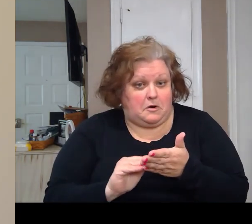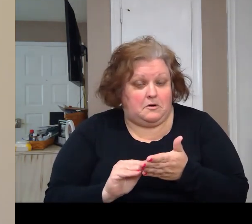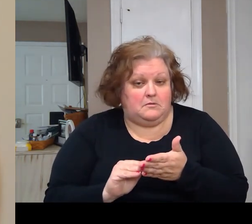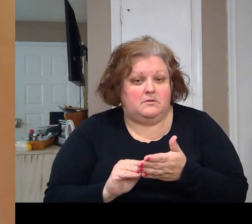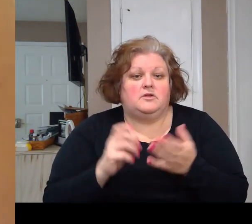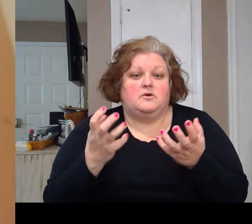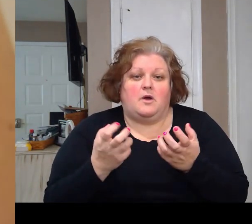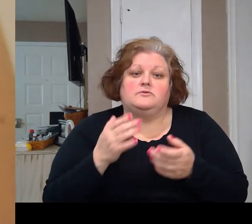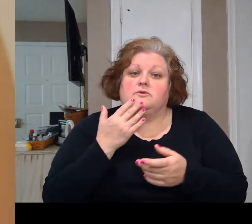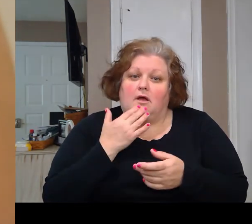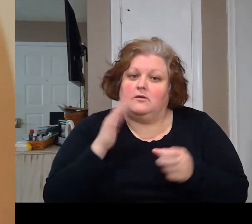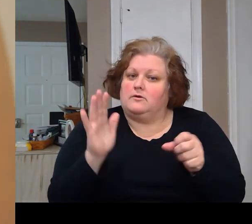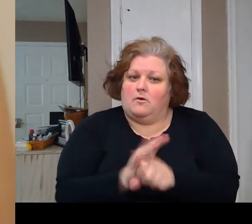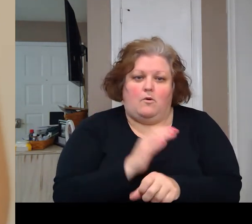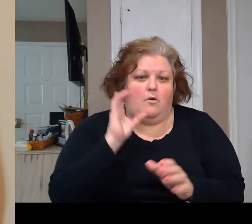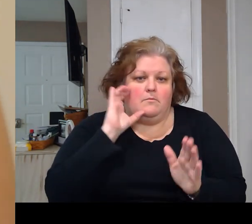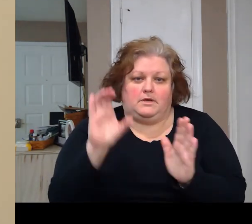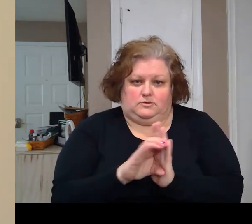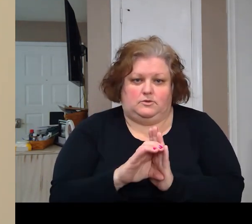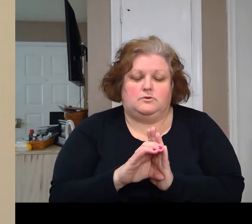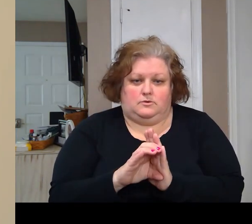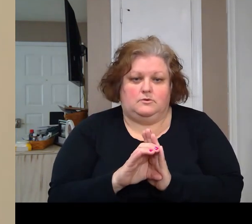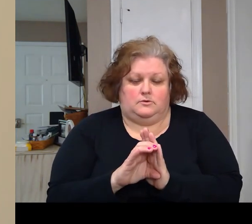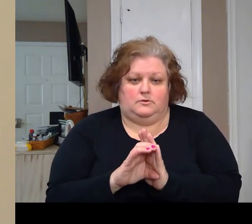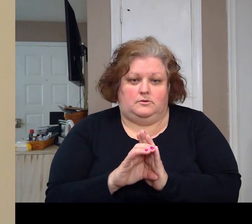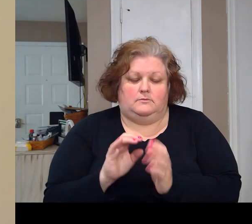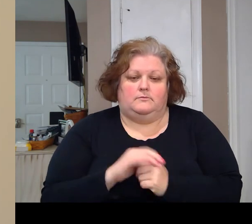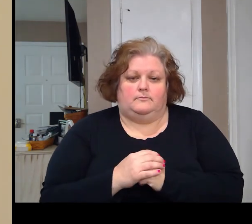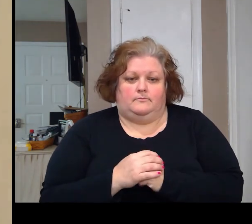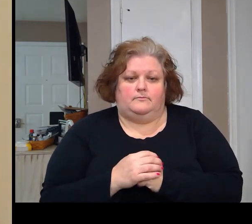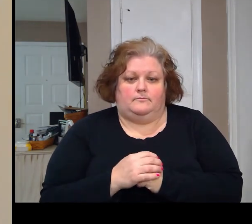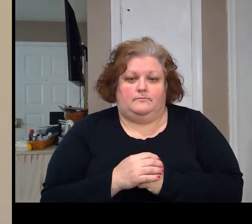to want to color your entire picture.